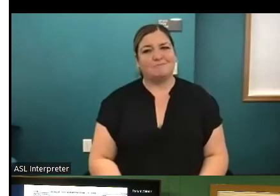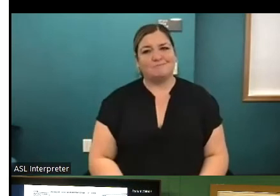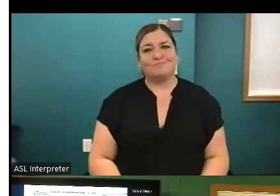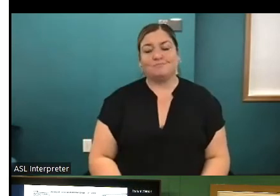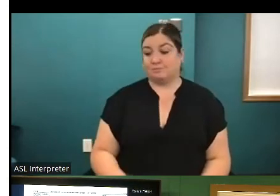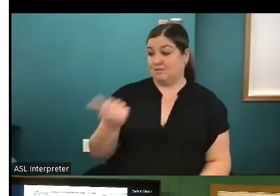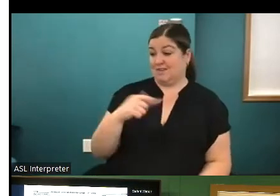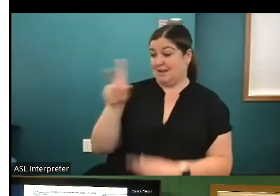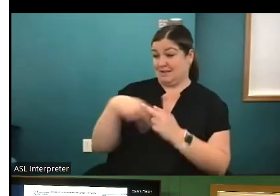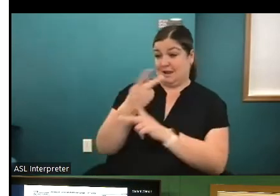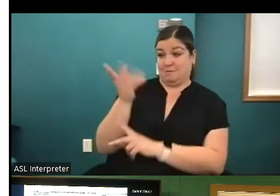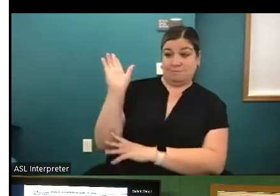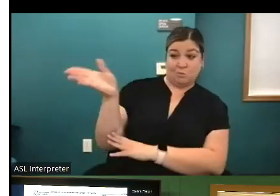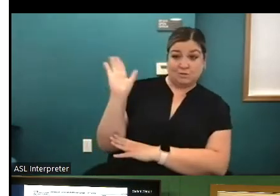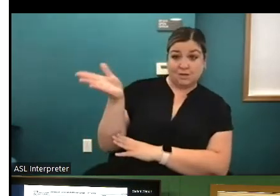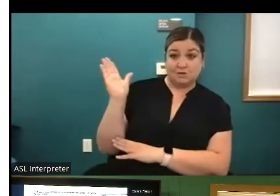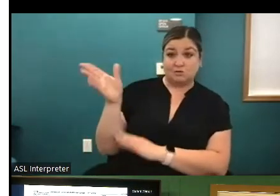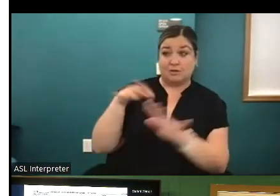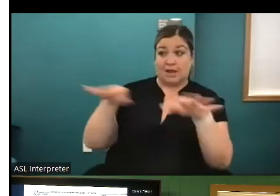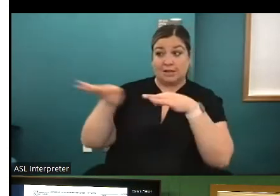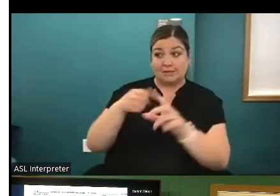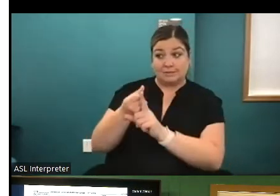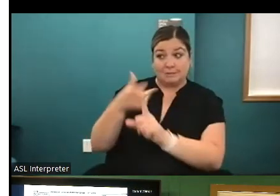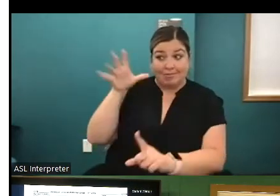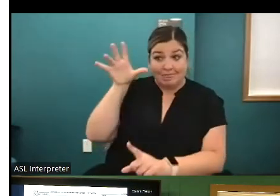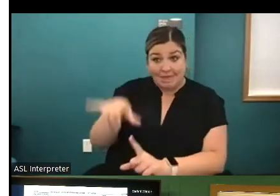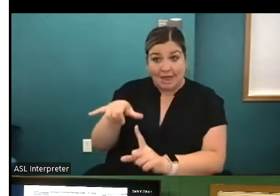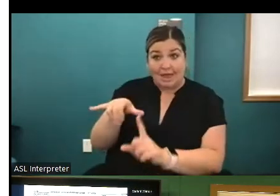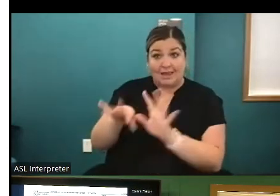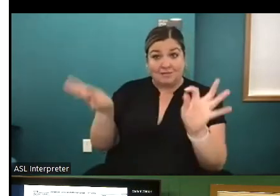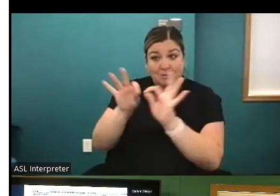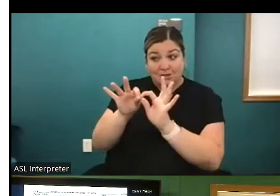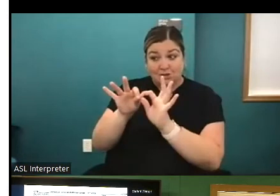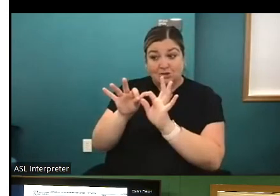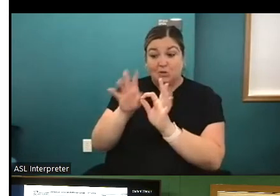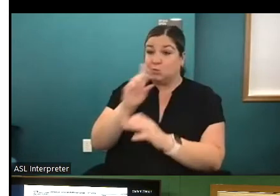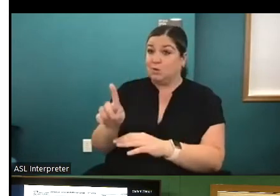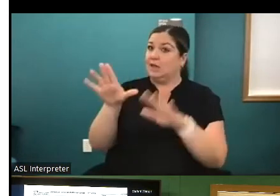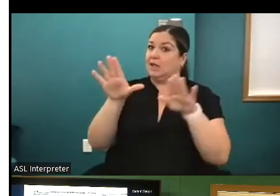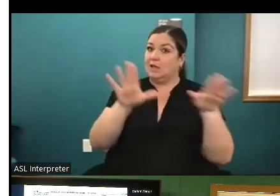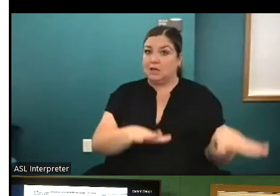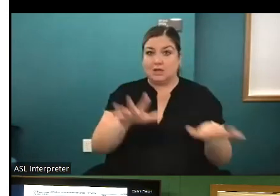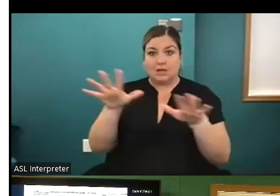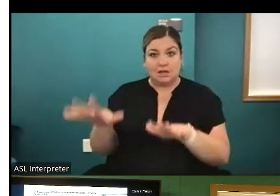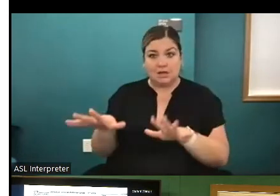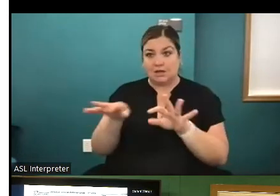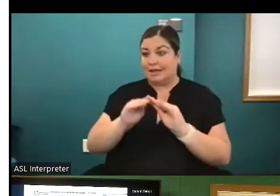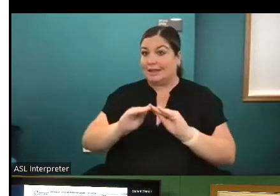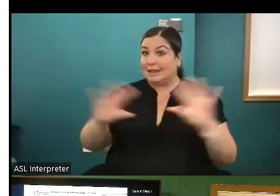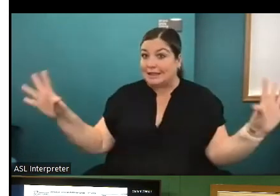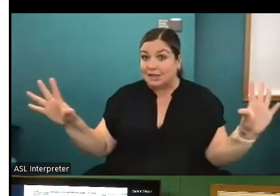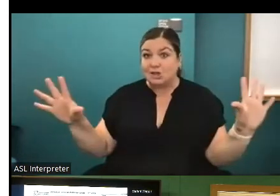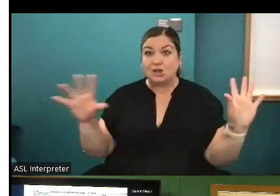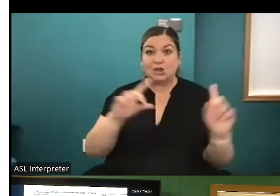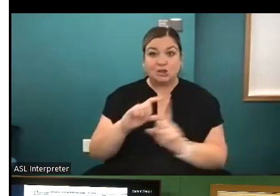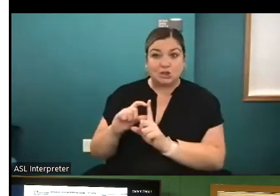type of presentation that tells that information in The very impedances? layman terms for a student,